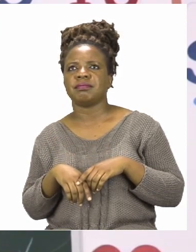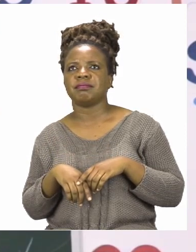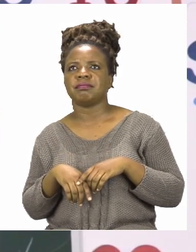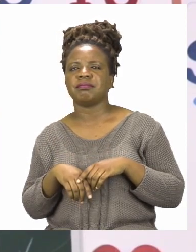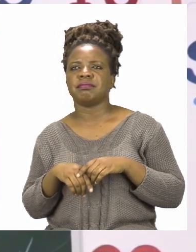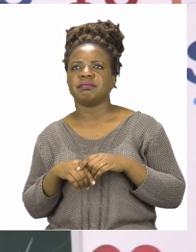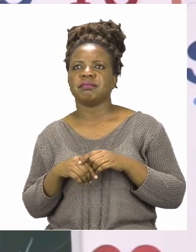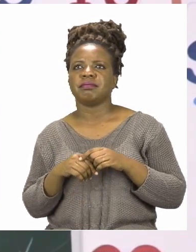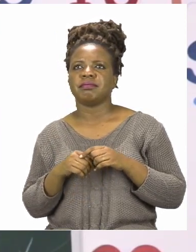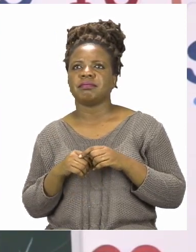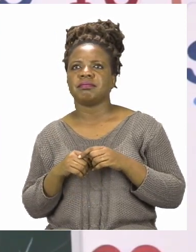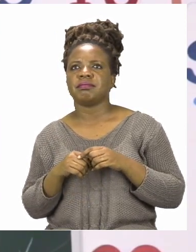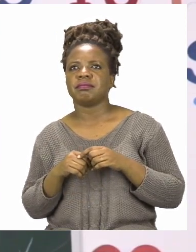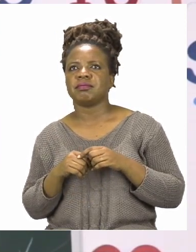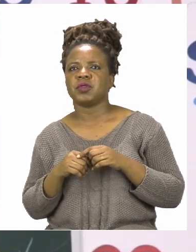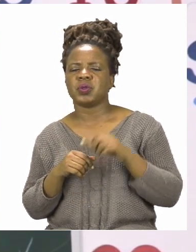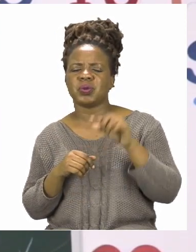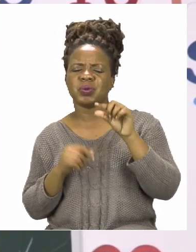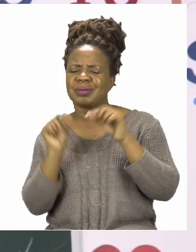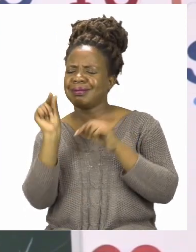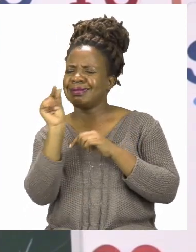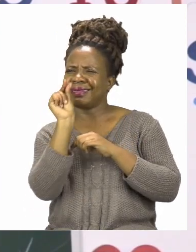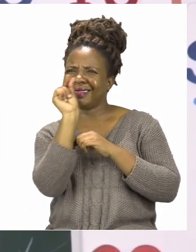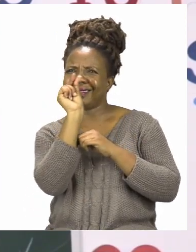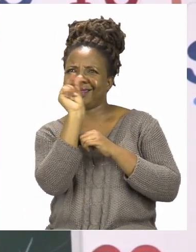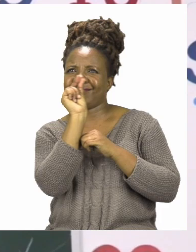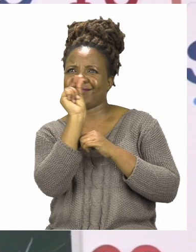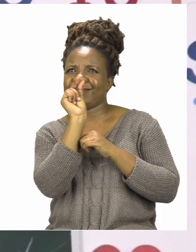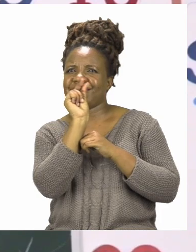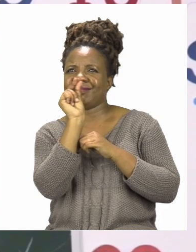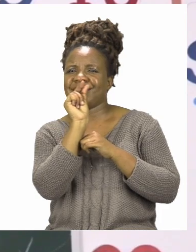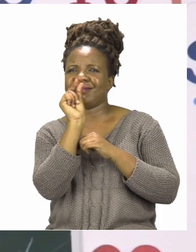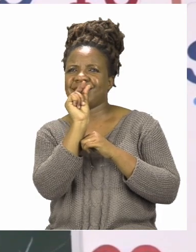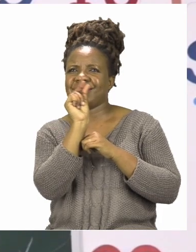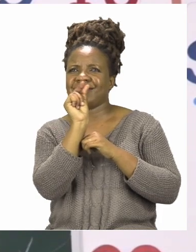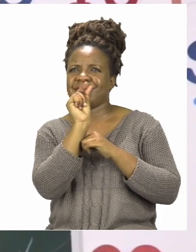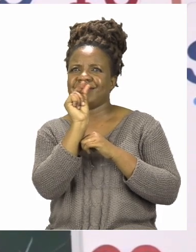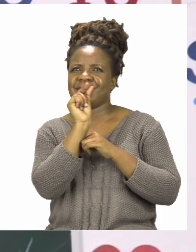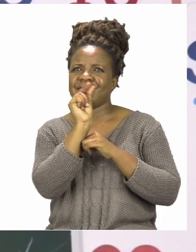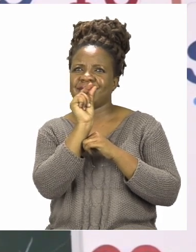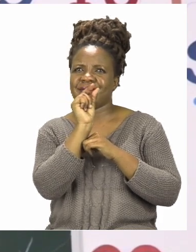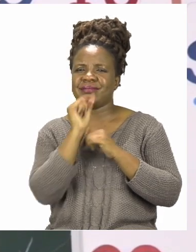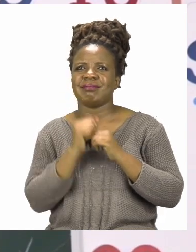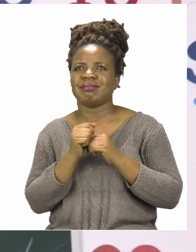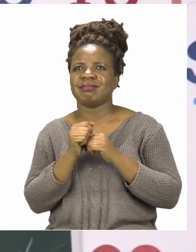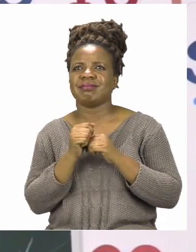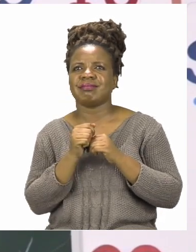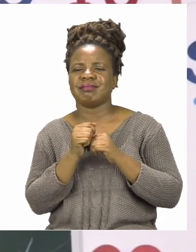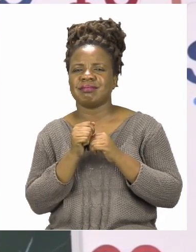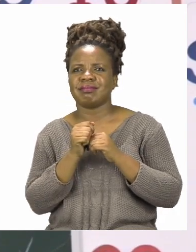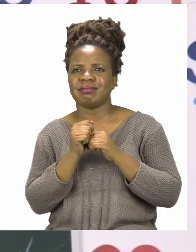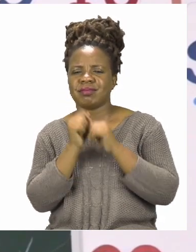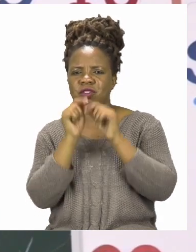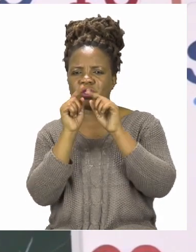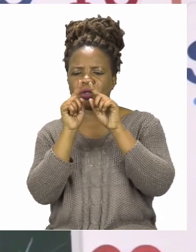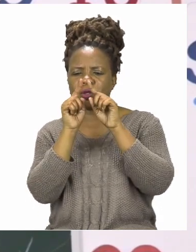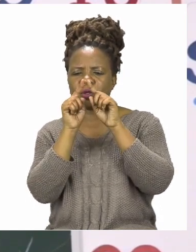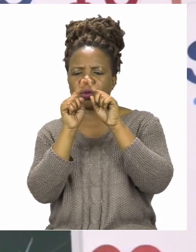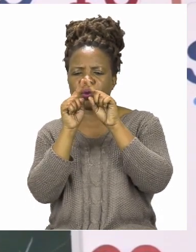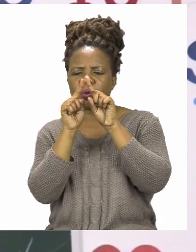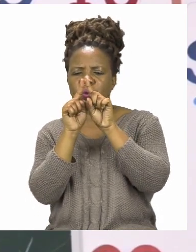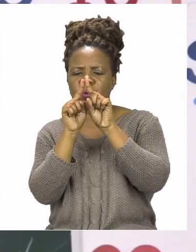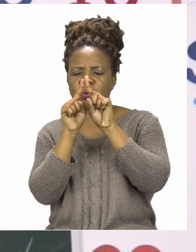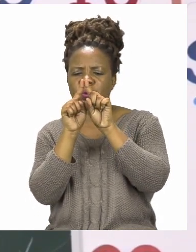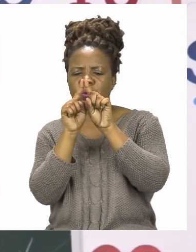Or it can be much smaller. As you can see, this one is much smaller. The two lines are meeting and they have a